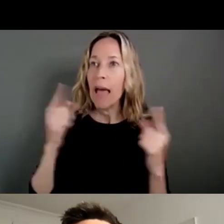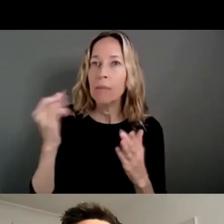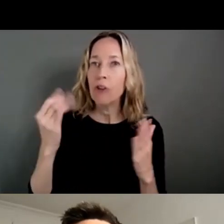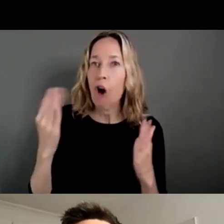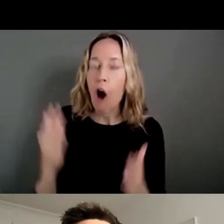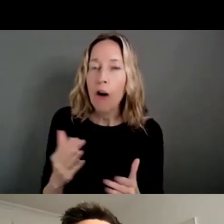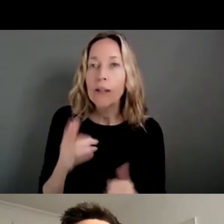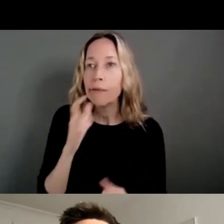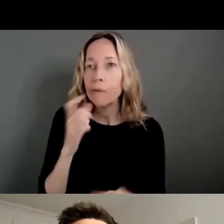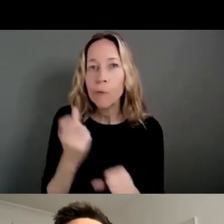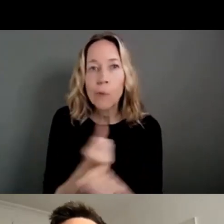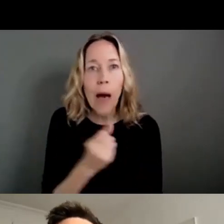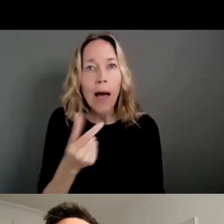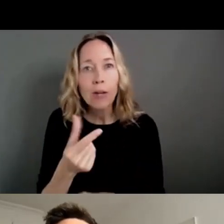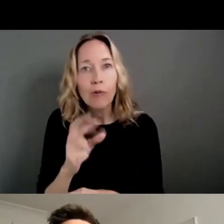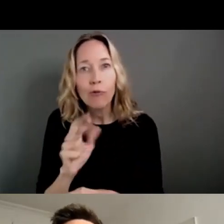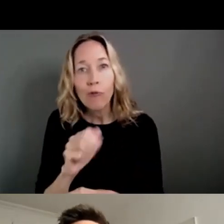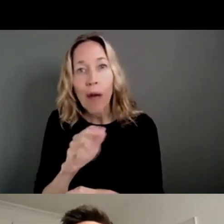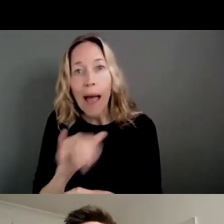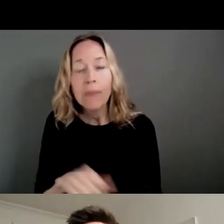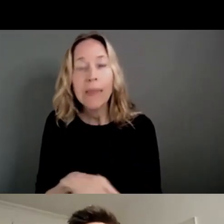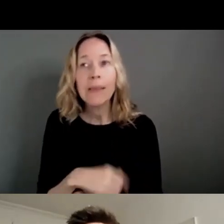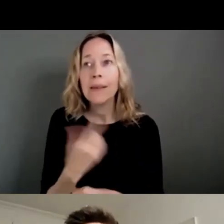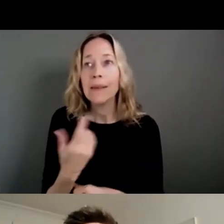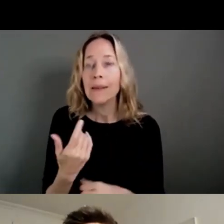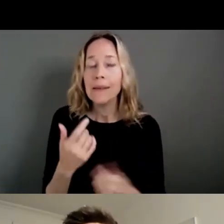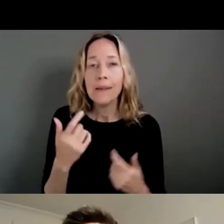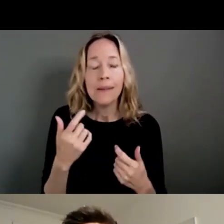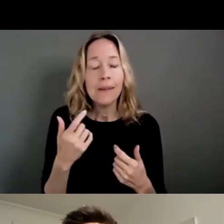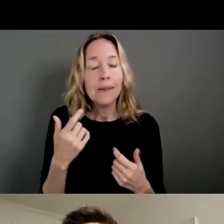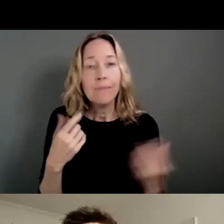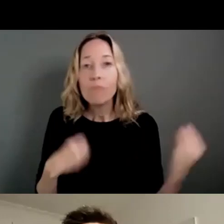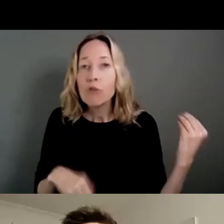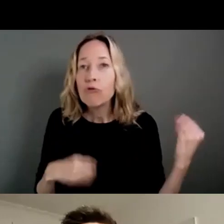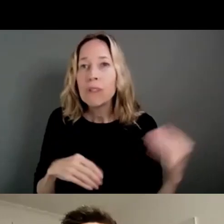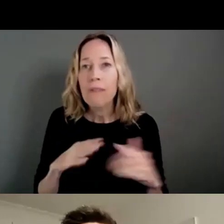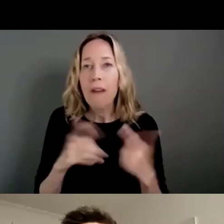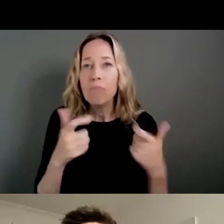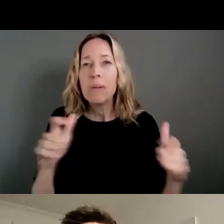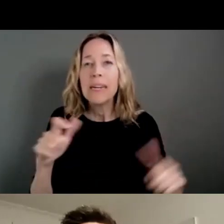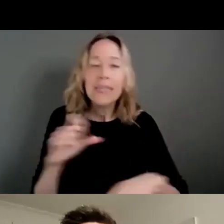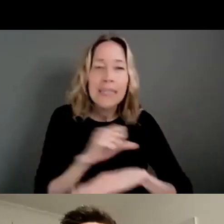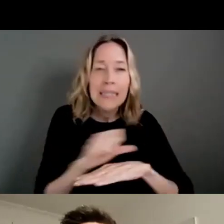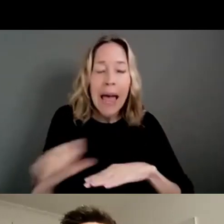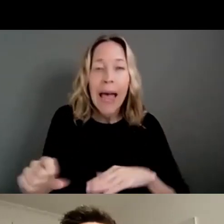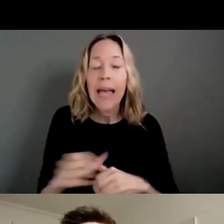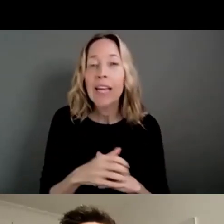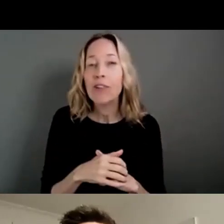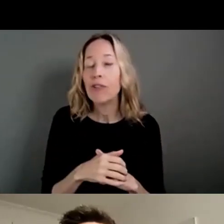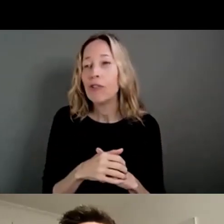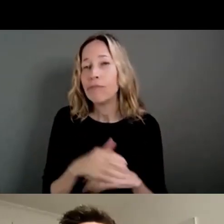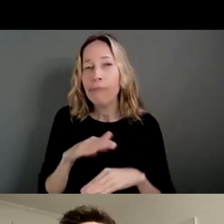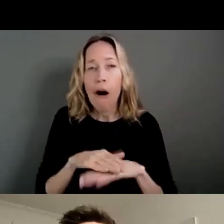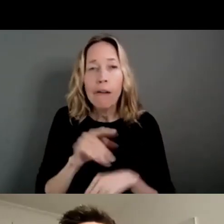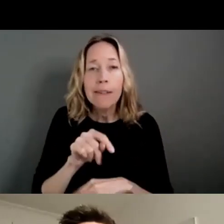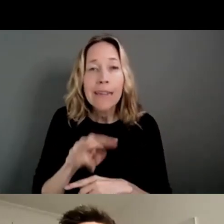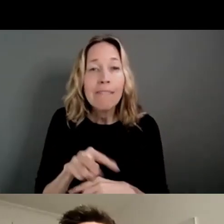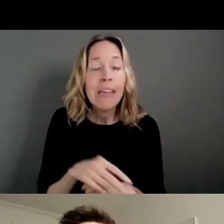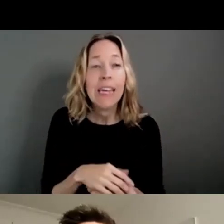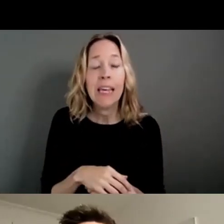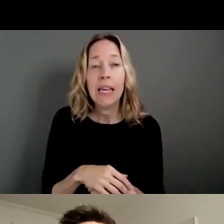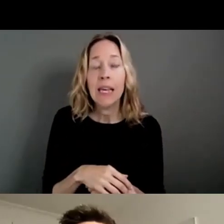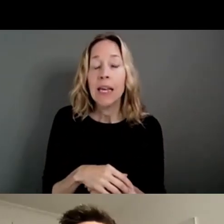Grammys and are on TV and la-di-da. And every time I hang out with them, I'm endlessly surprised at how involved they